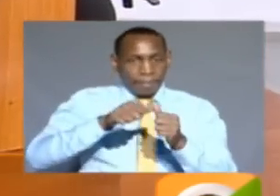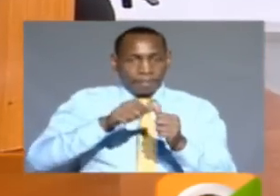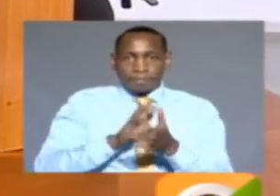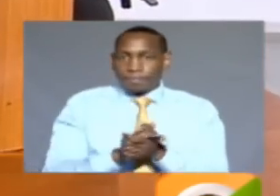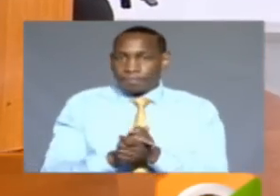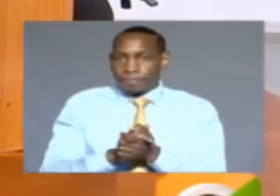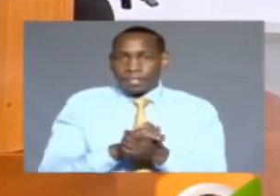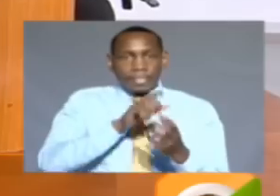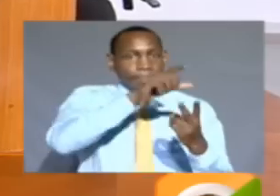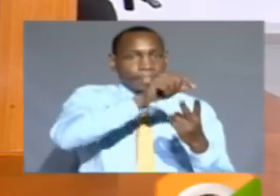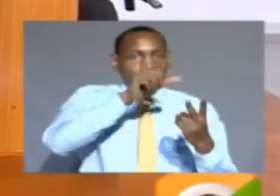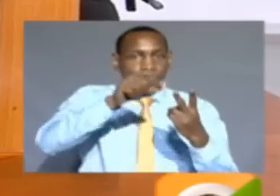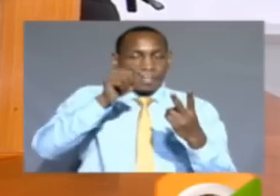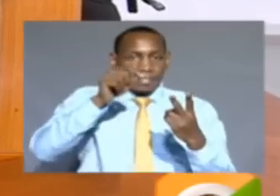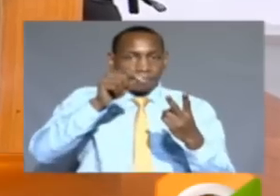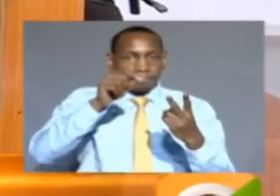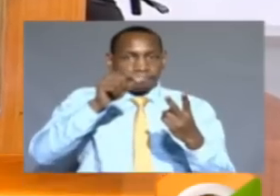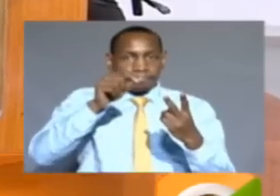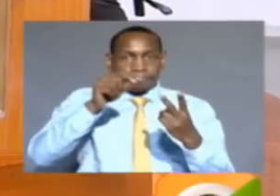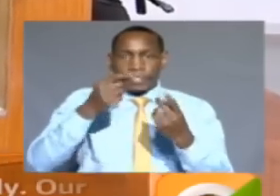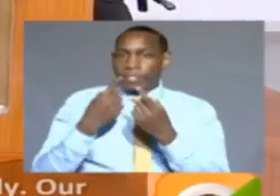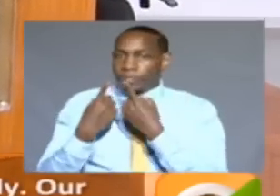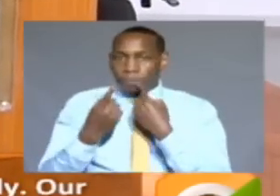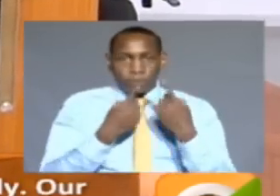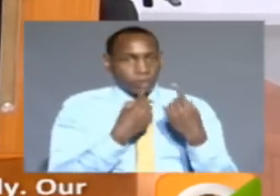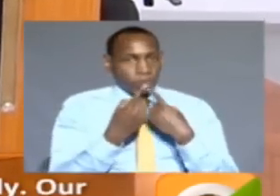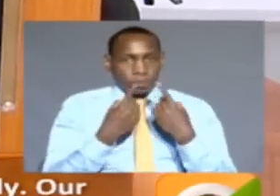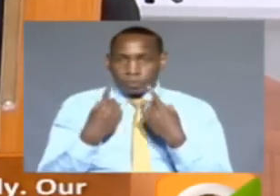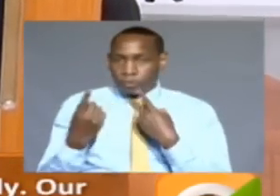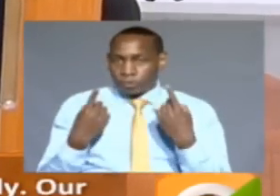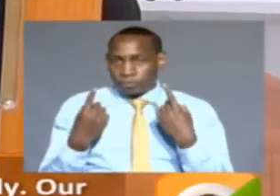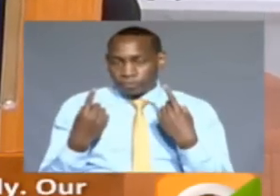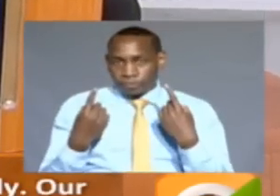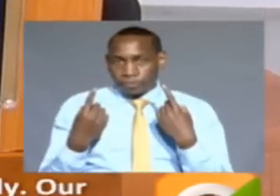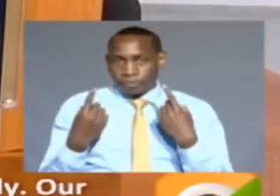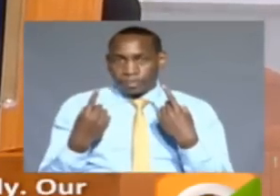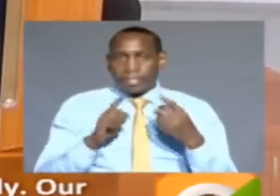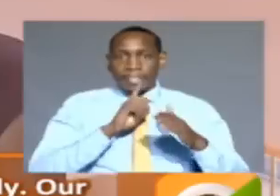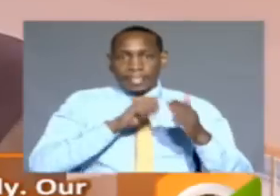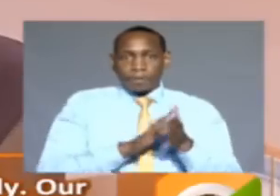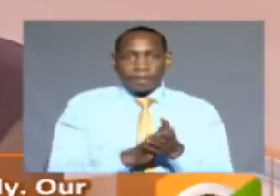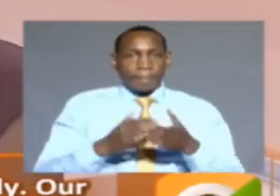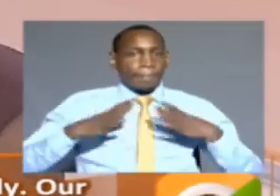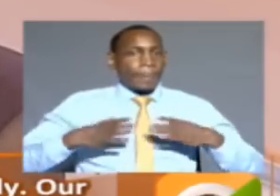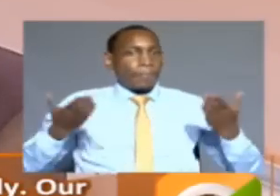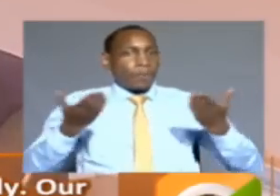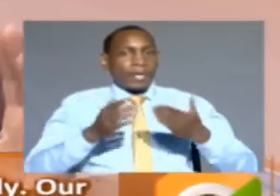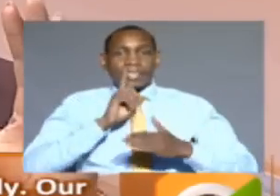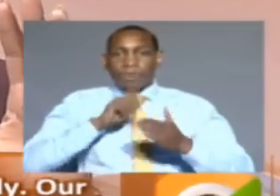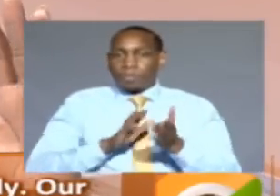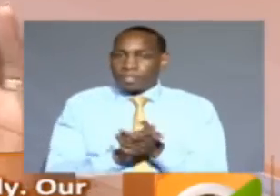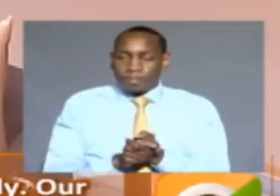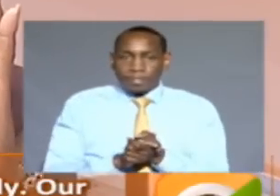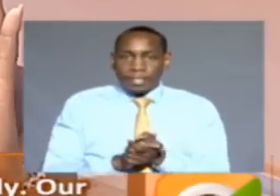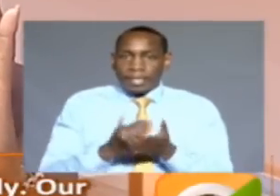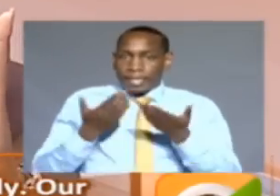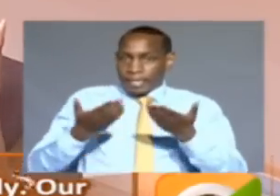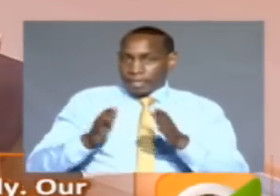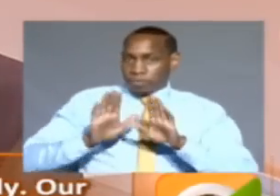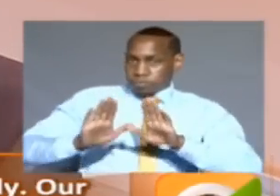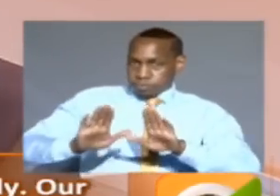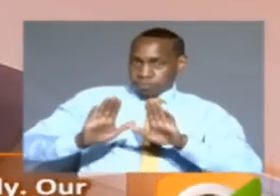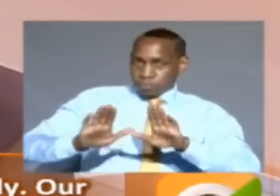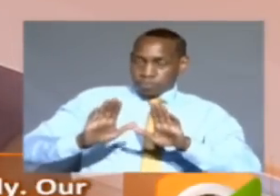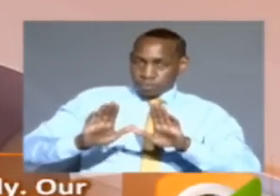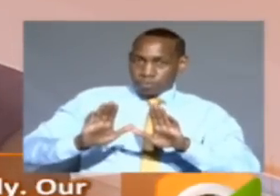me tell you before. I know I'm being idealistic. They said they did. Yes, they said. Where are those people to say, hey, things are going wrong